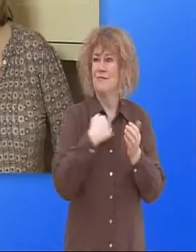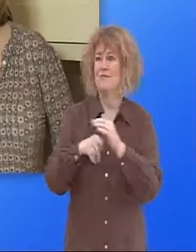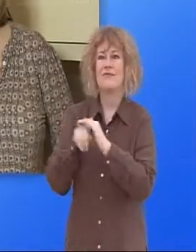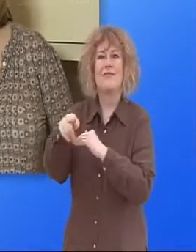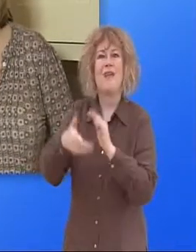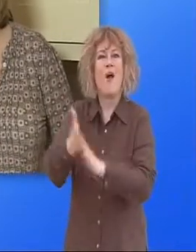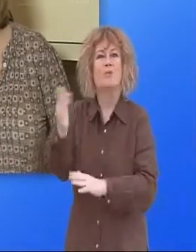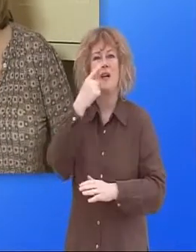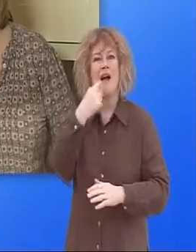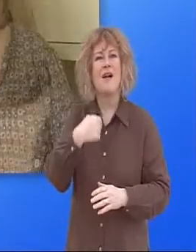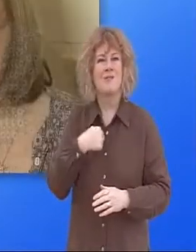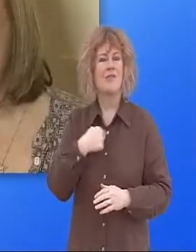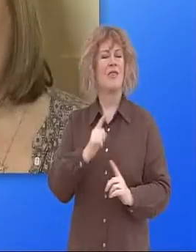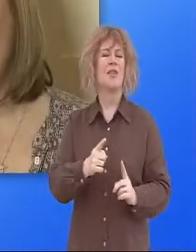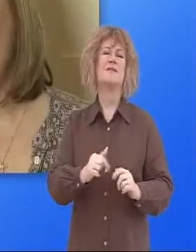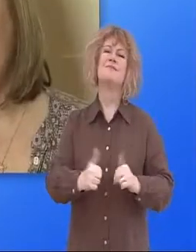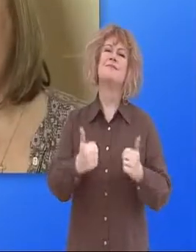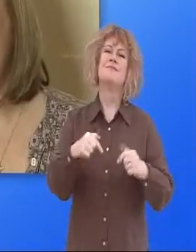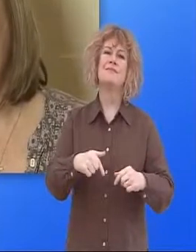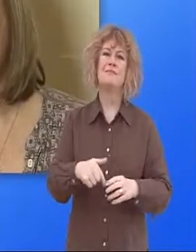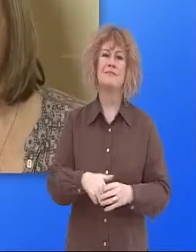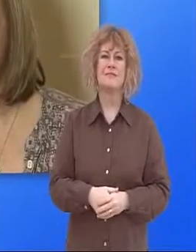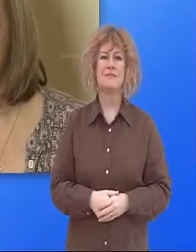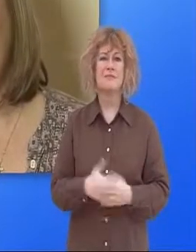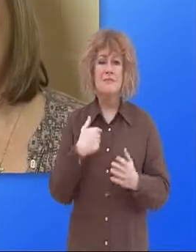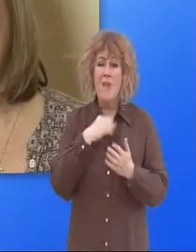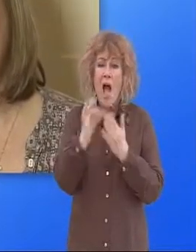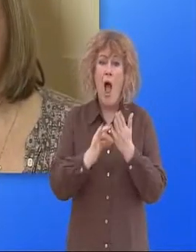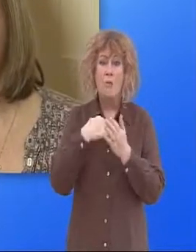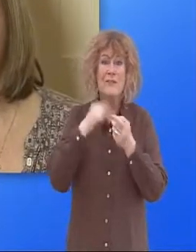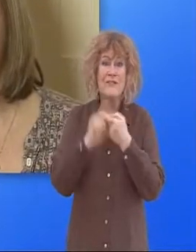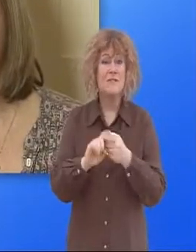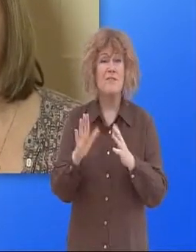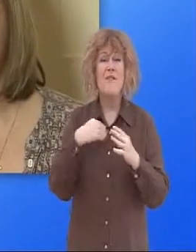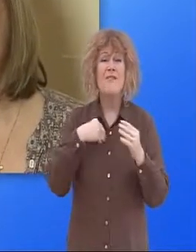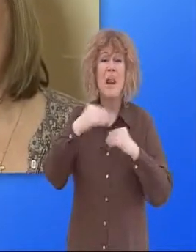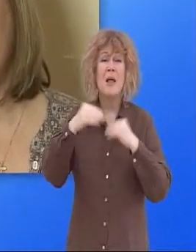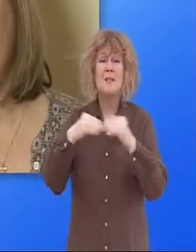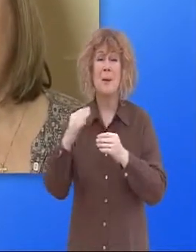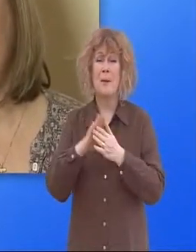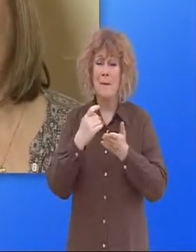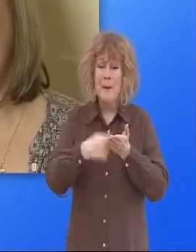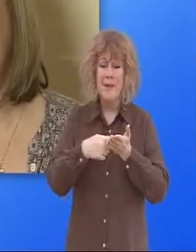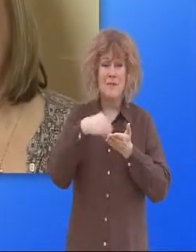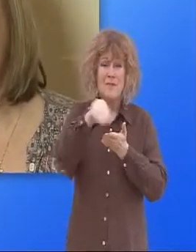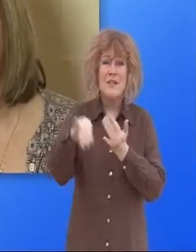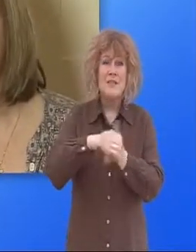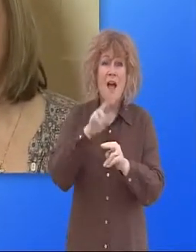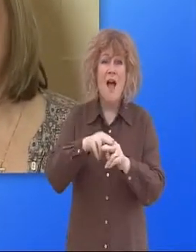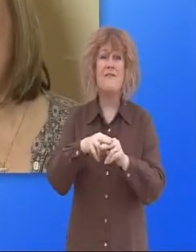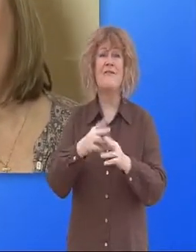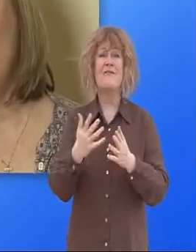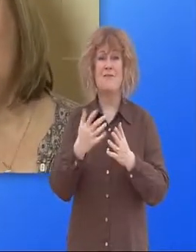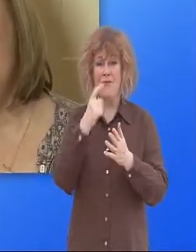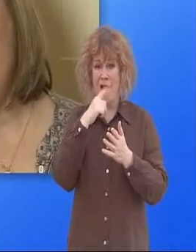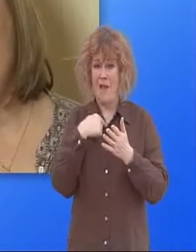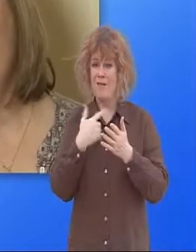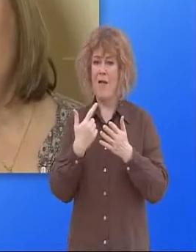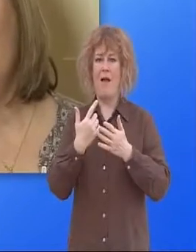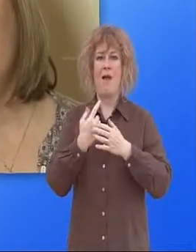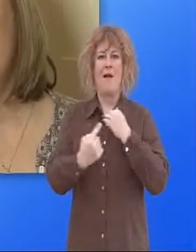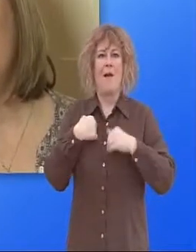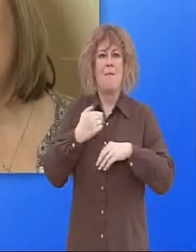family, and that's all we ever wanted. We haven't got set hours a week. I can use the budget and pay the staff, and I actually get more for the